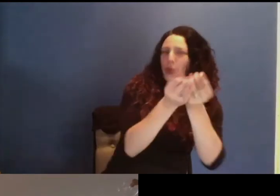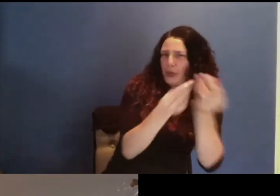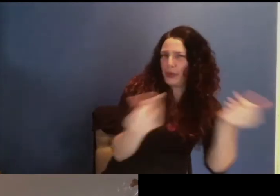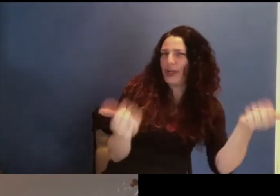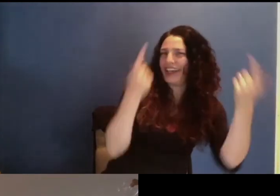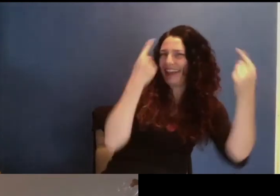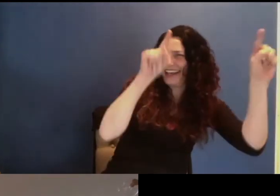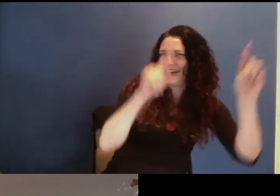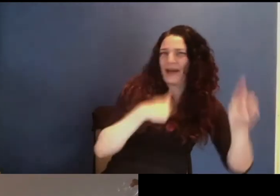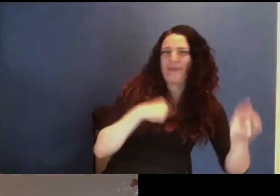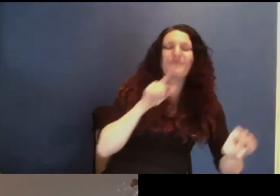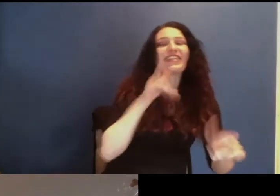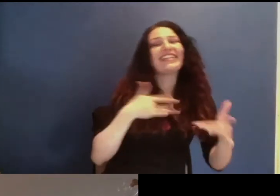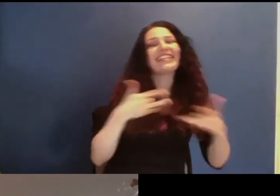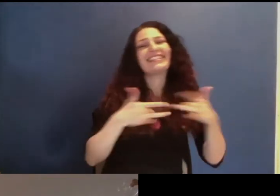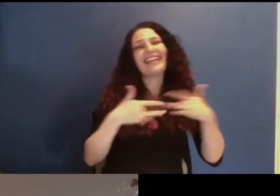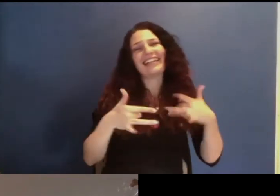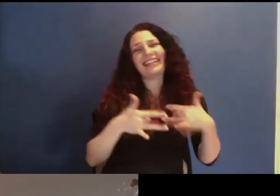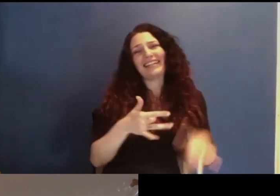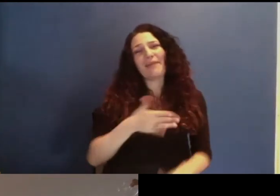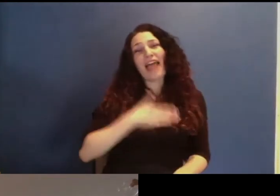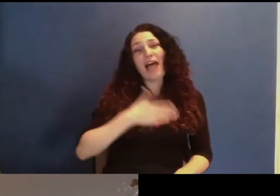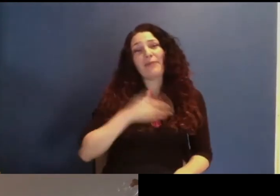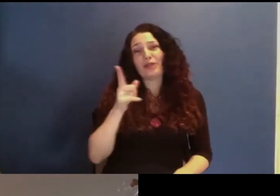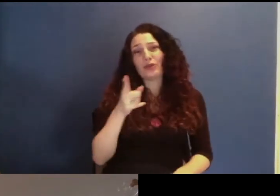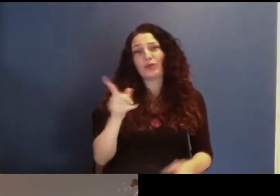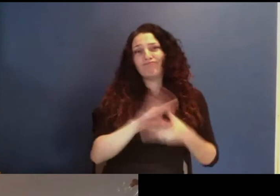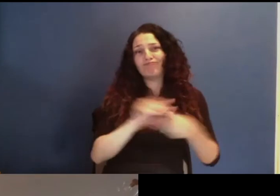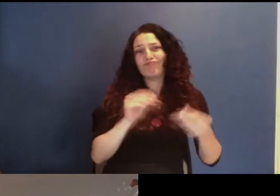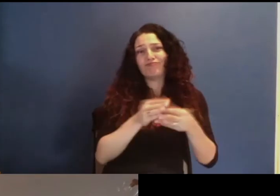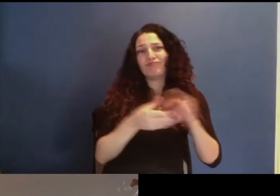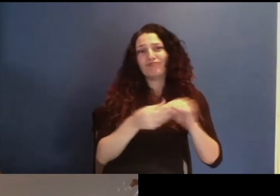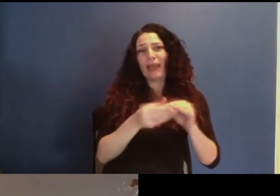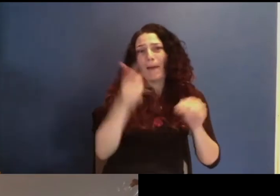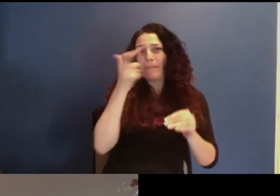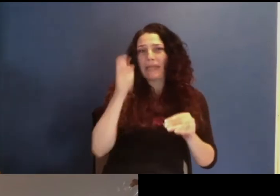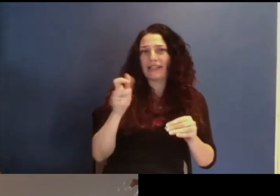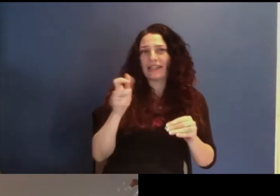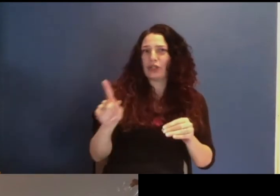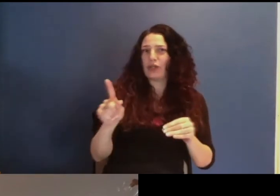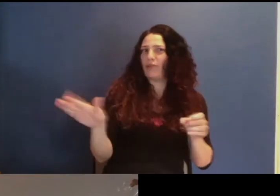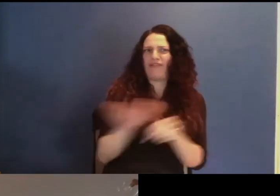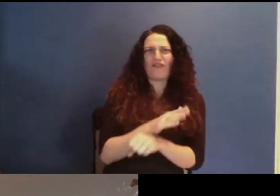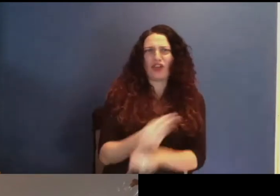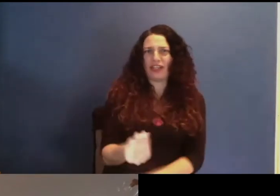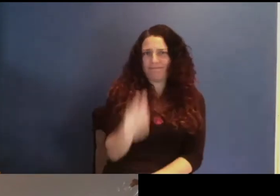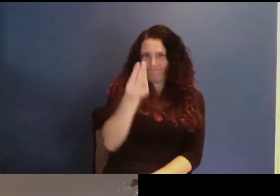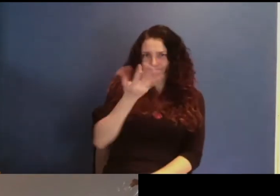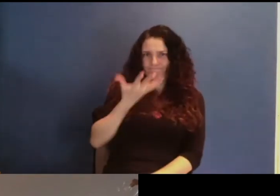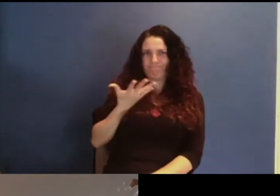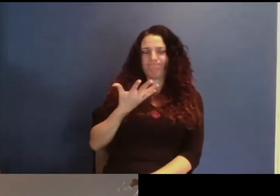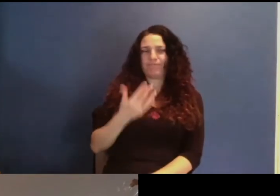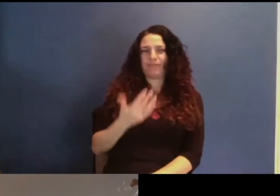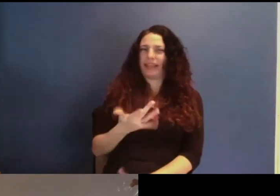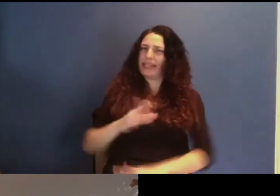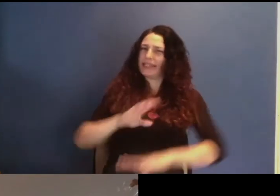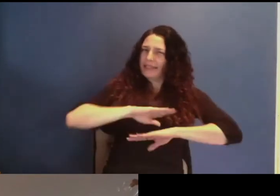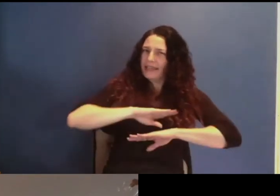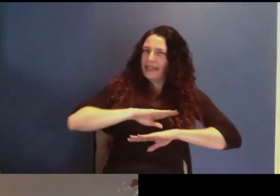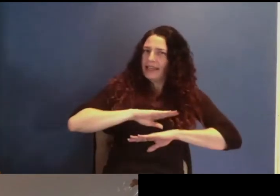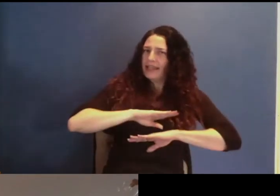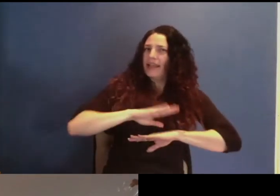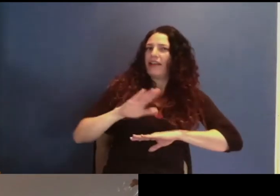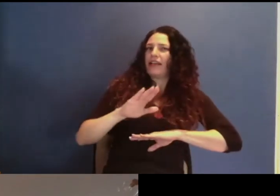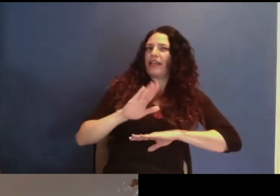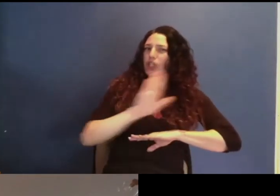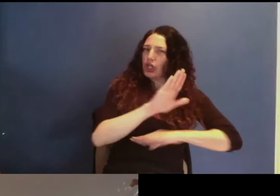told her story because I feel like from the show, I was fully fed because I understood disability from your angle,